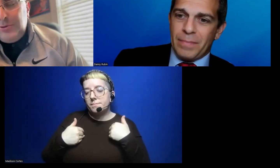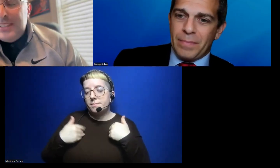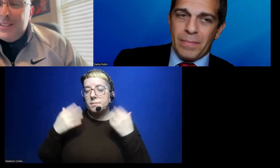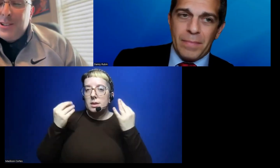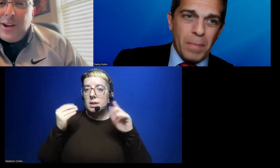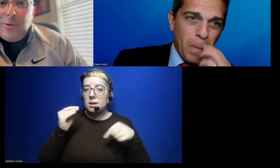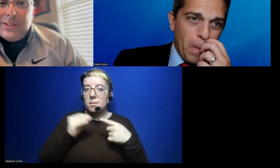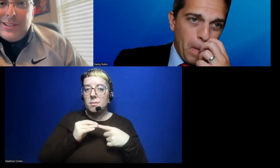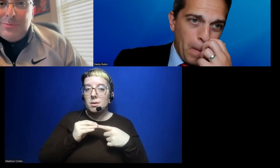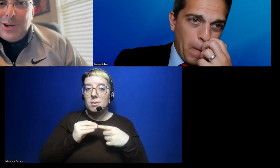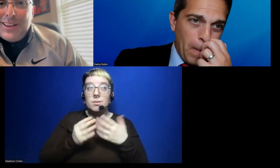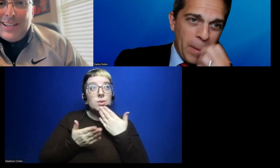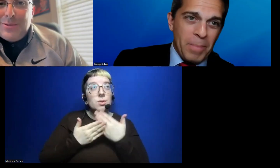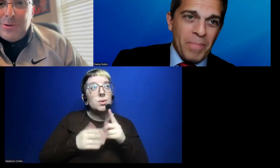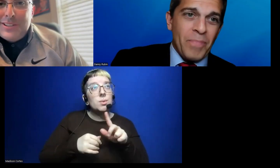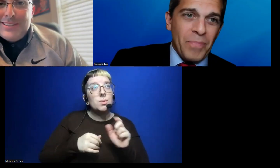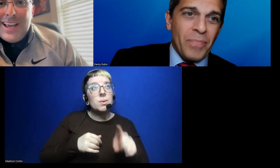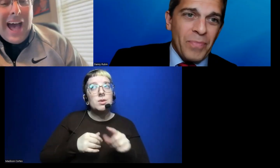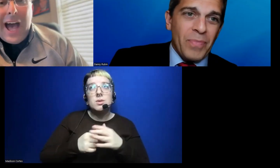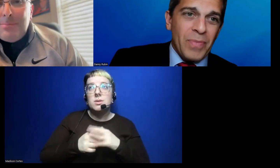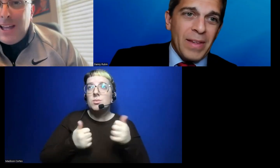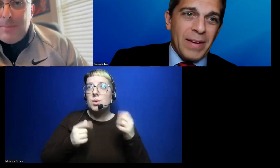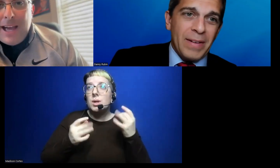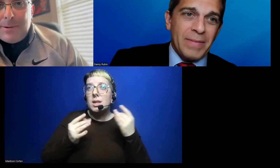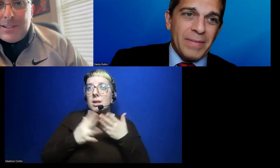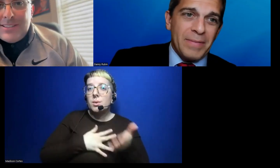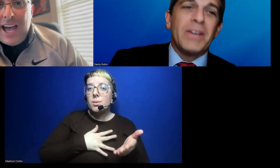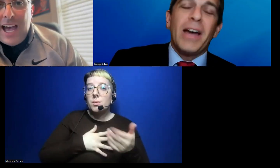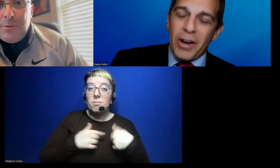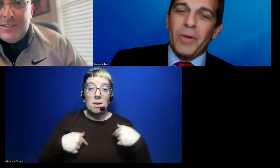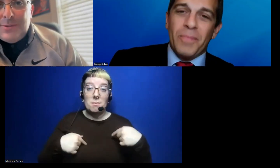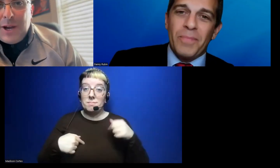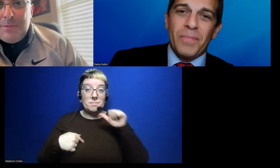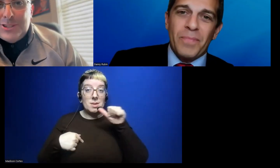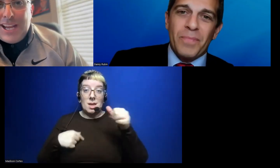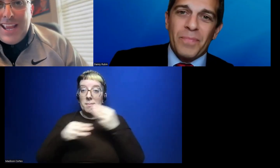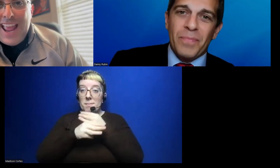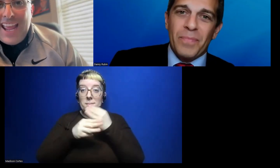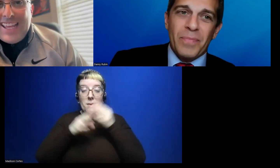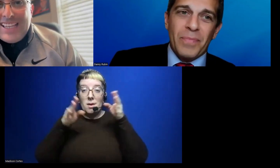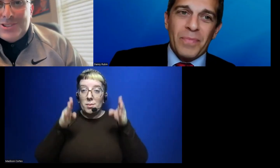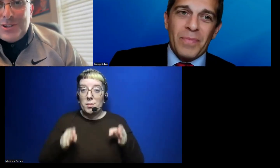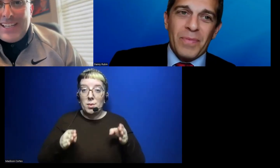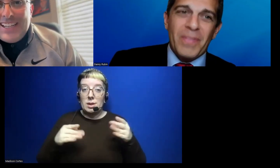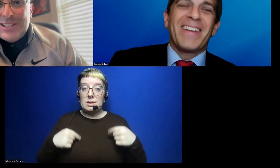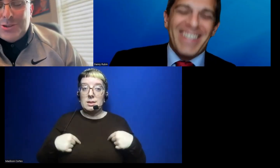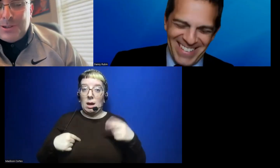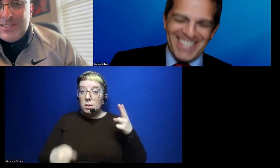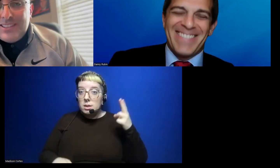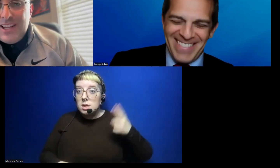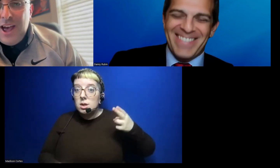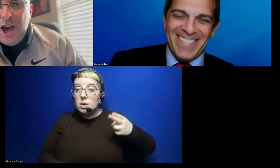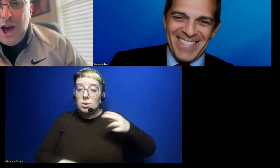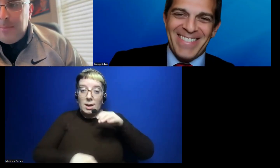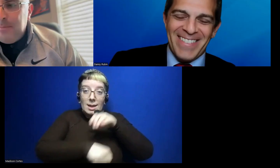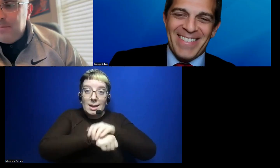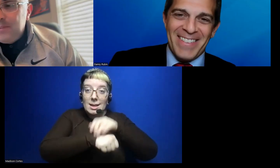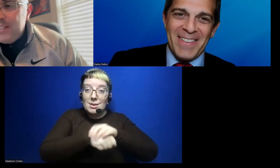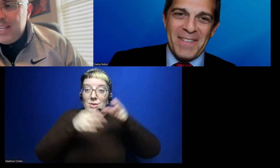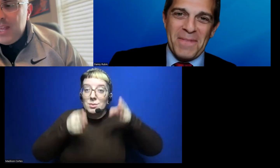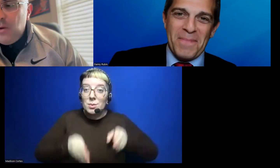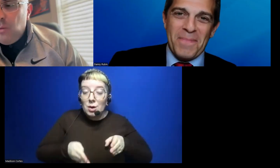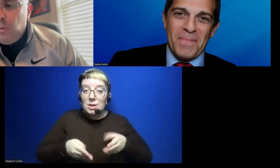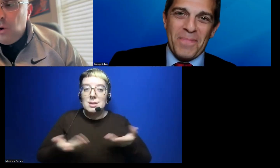you're, oh, that's such a great question. I'm trying to think through because I'm not a math person. I Yeah, I was know. very much a history and English person.